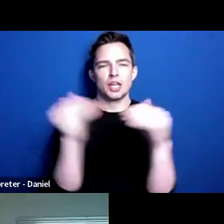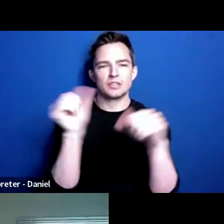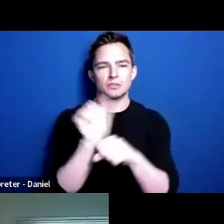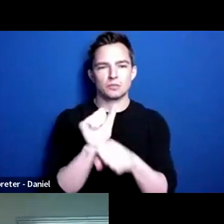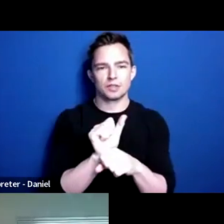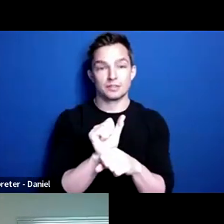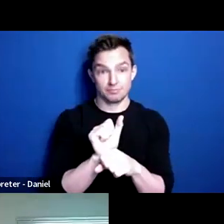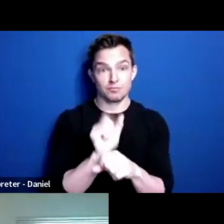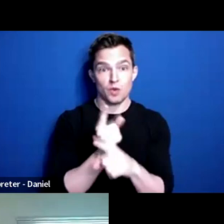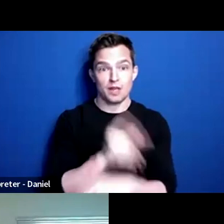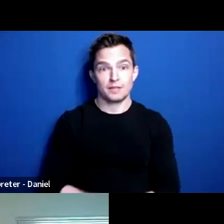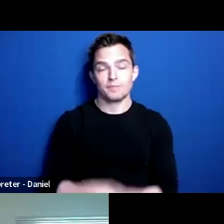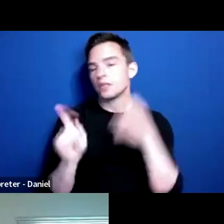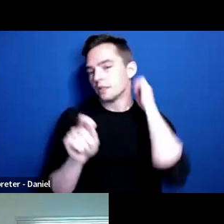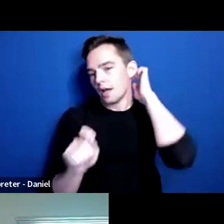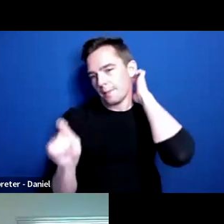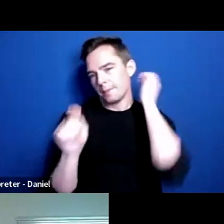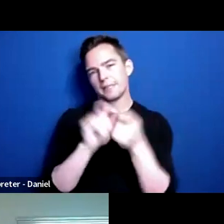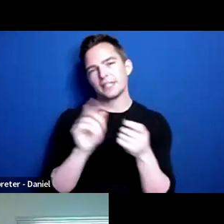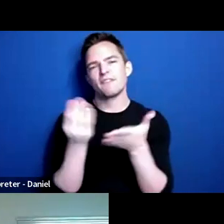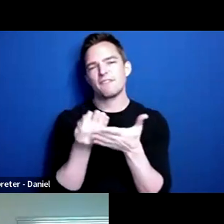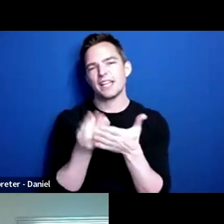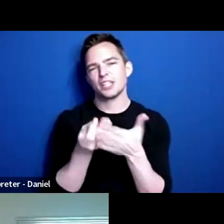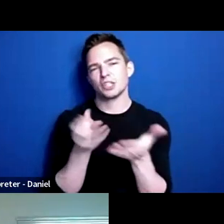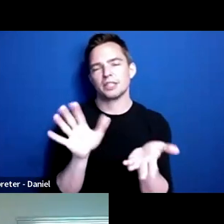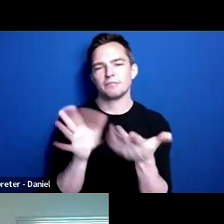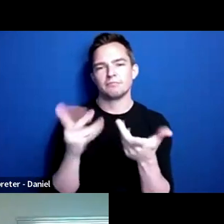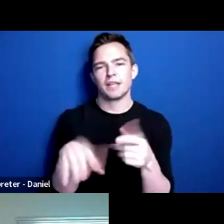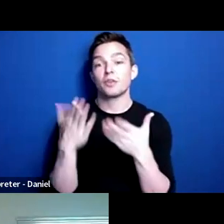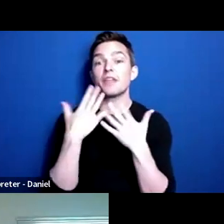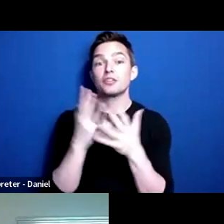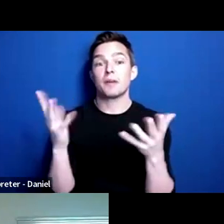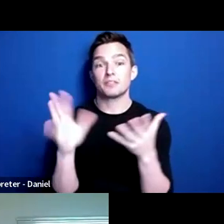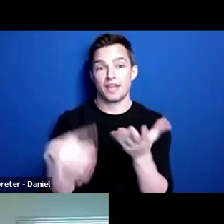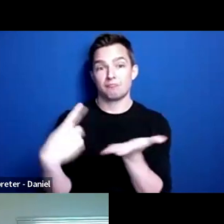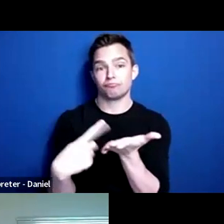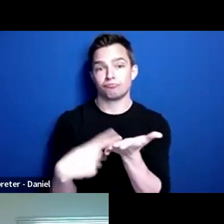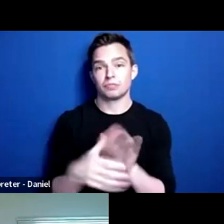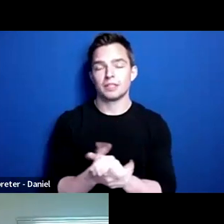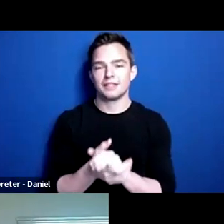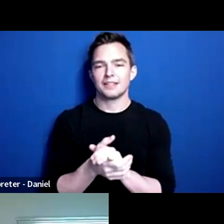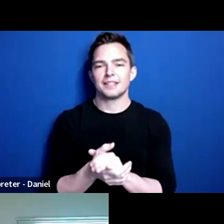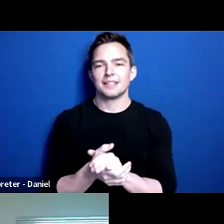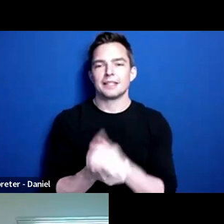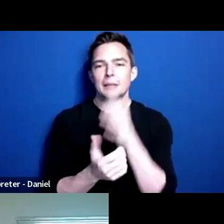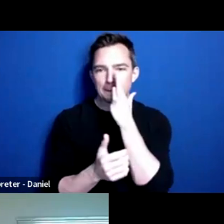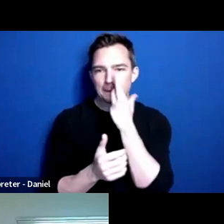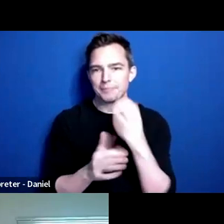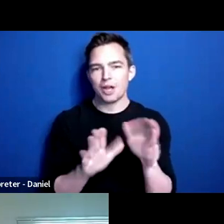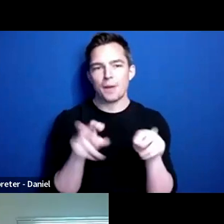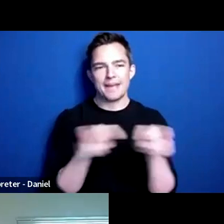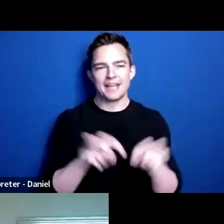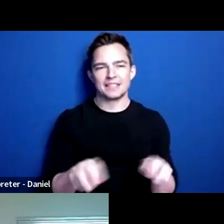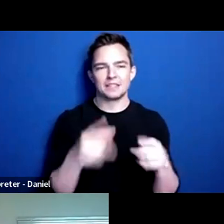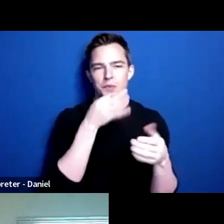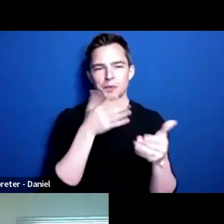So particularly financially, right? Thank you so much for that. As we move into our panel and coming to an end,